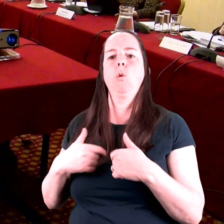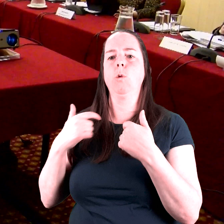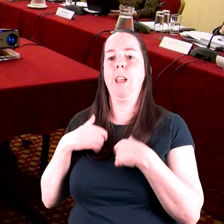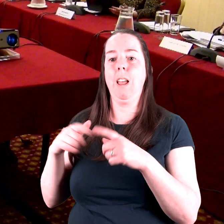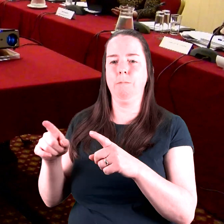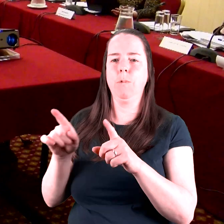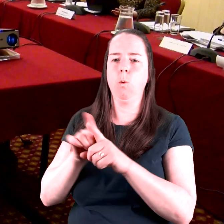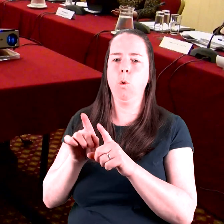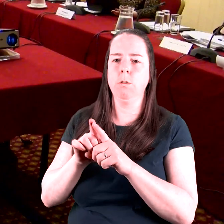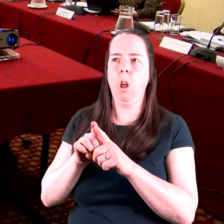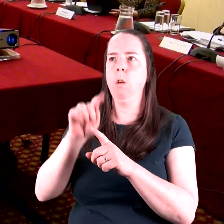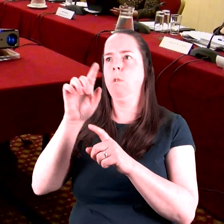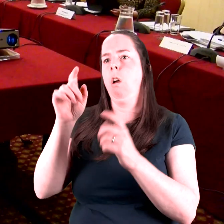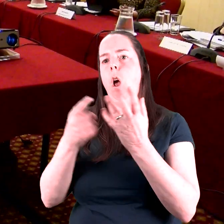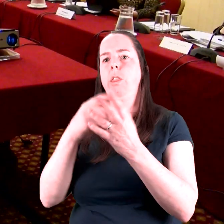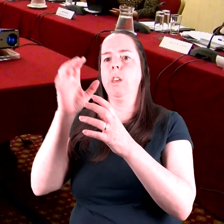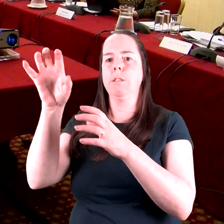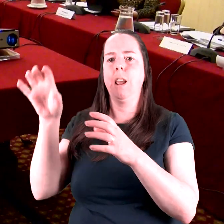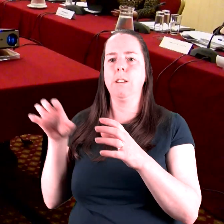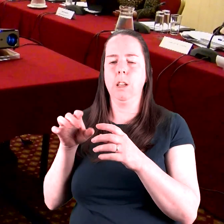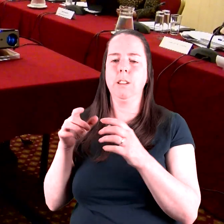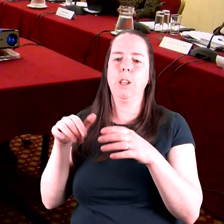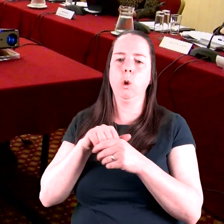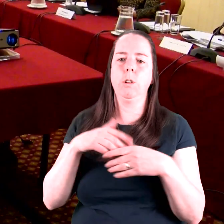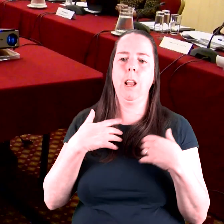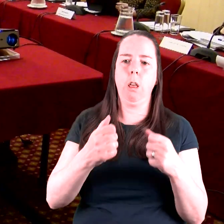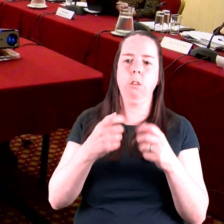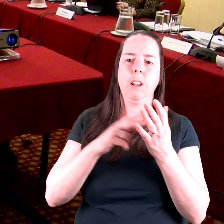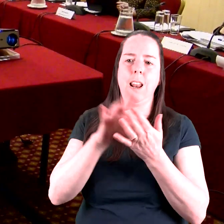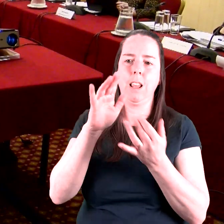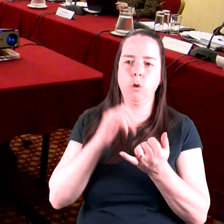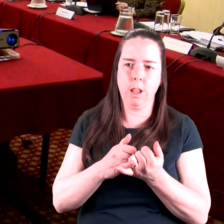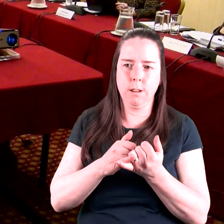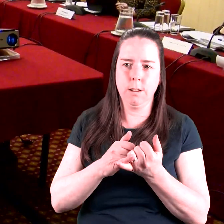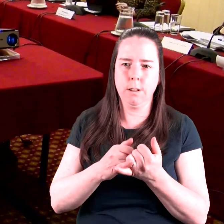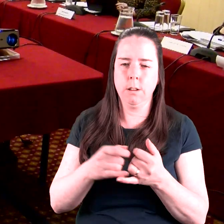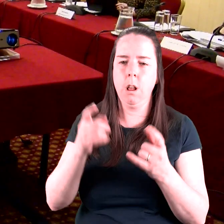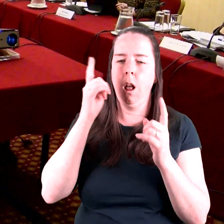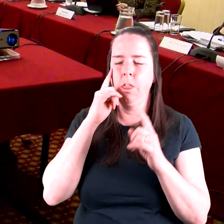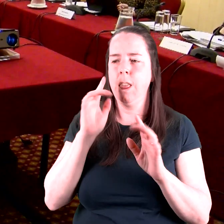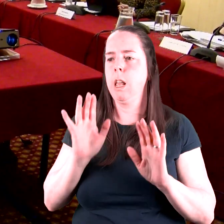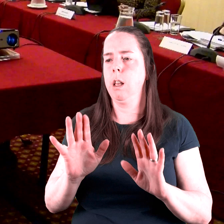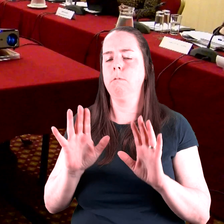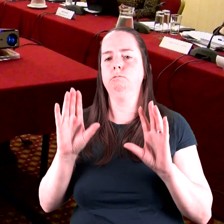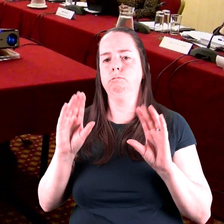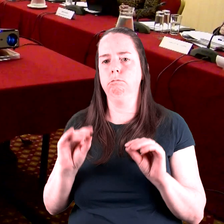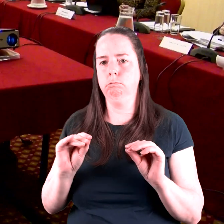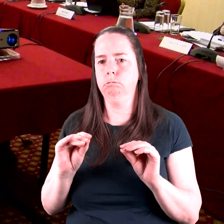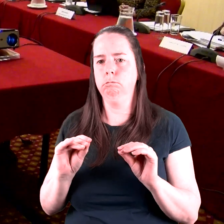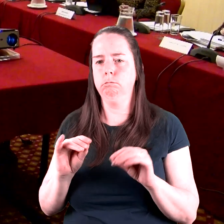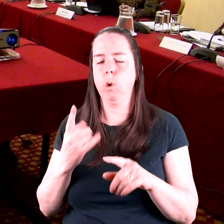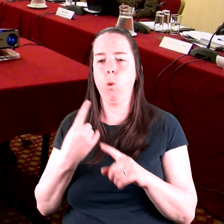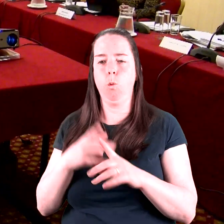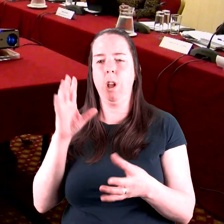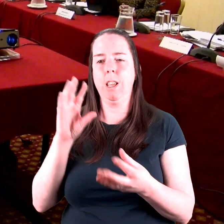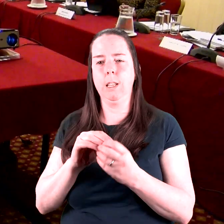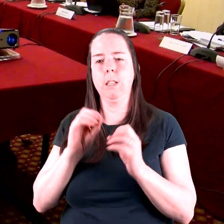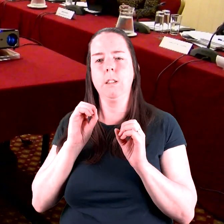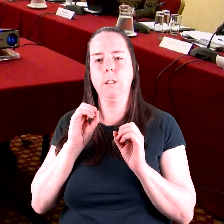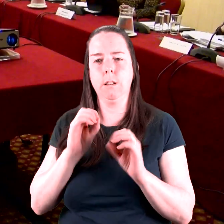care, but also into other sectors, including health and the NHS. So I think I'll leave it